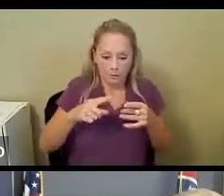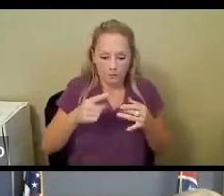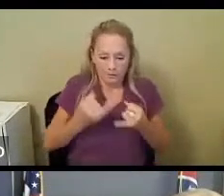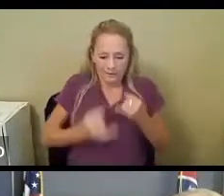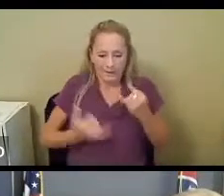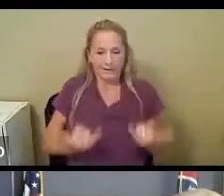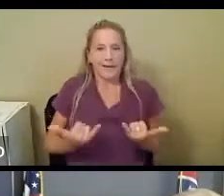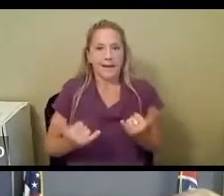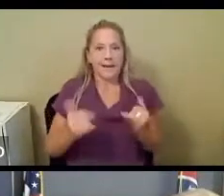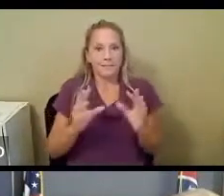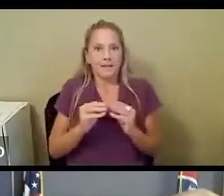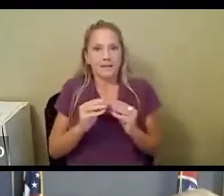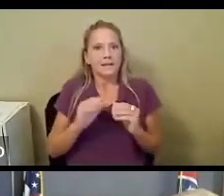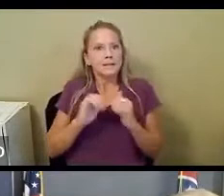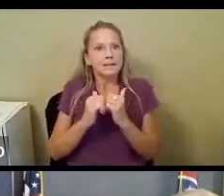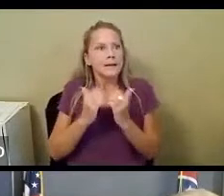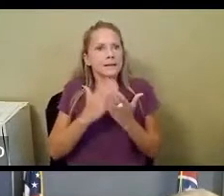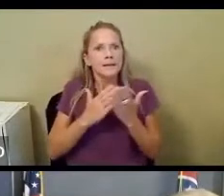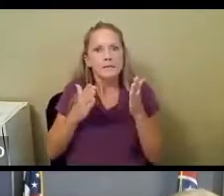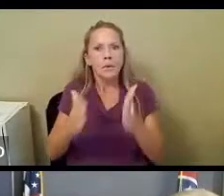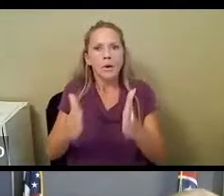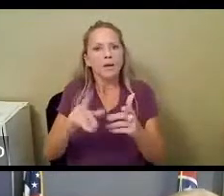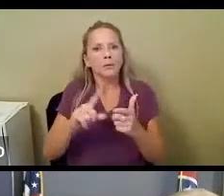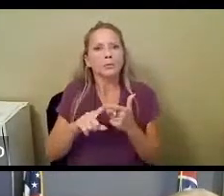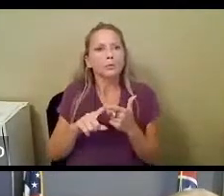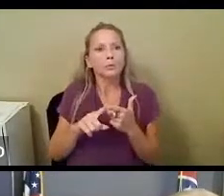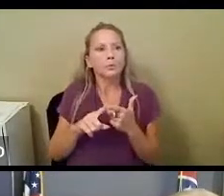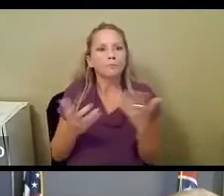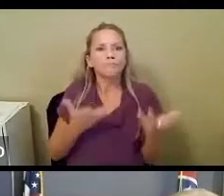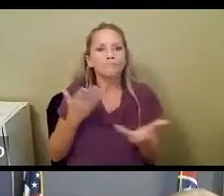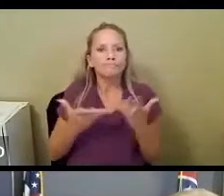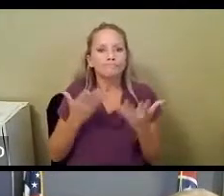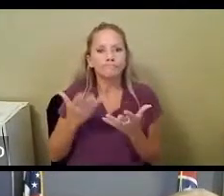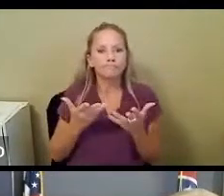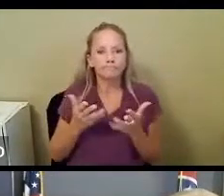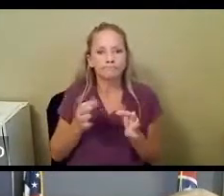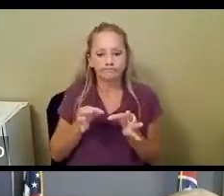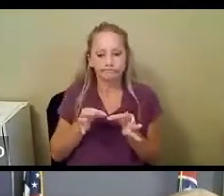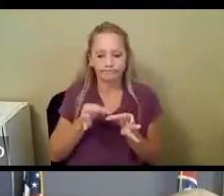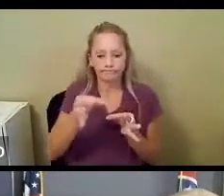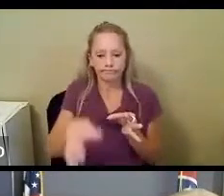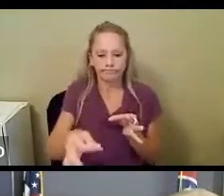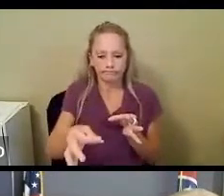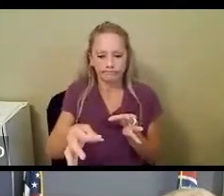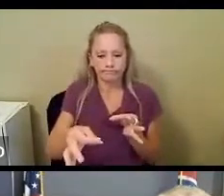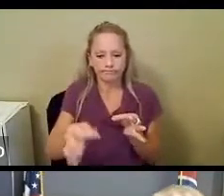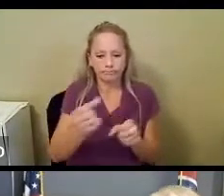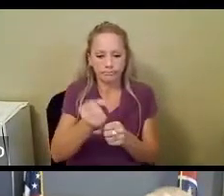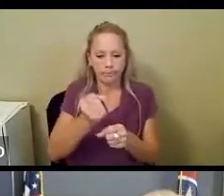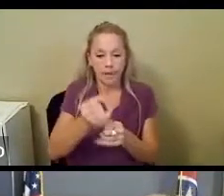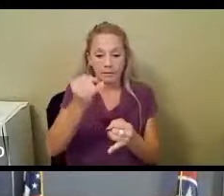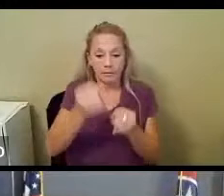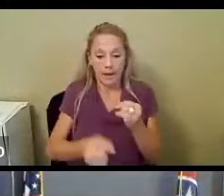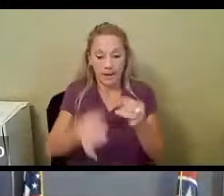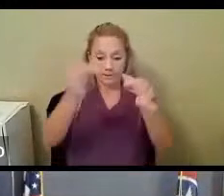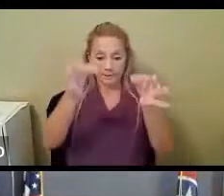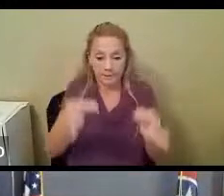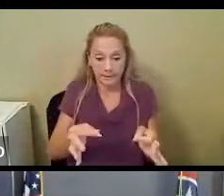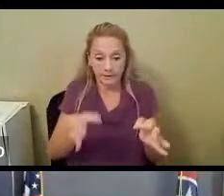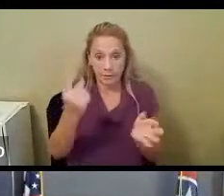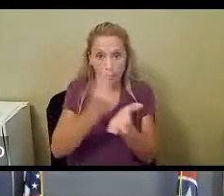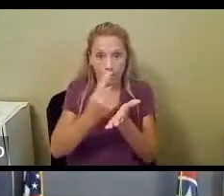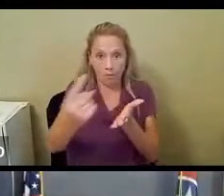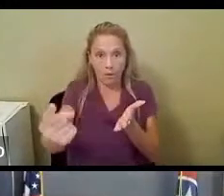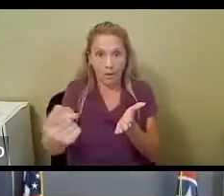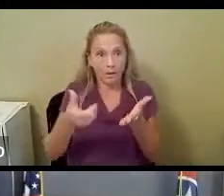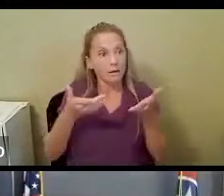to delay a final action for 1 week to give the stakeholders an